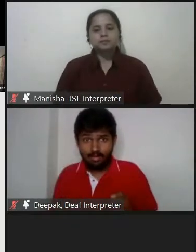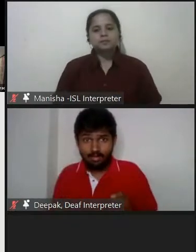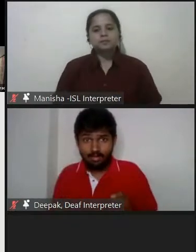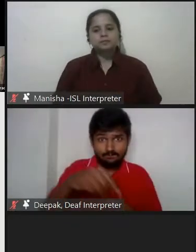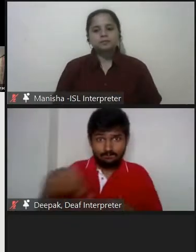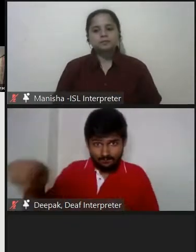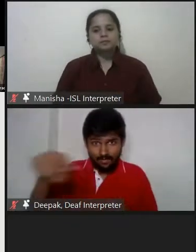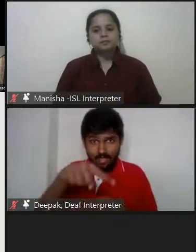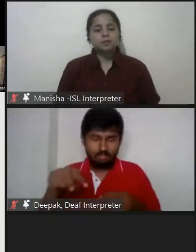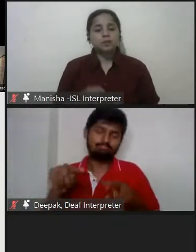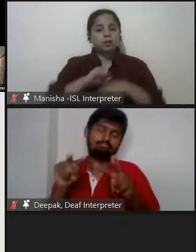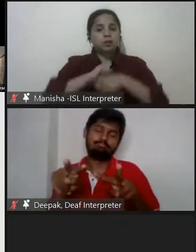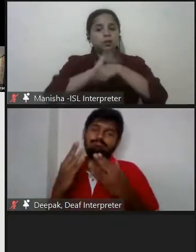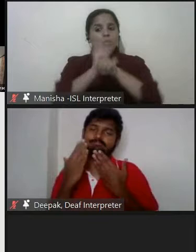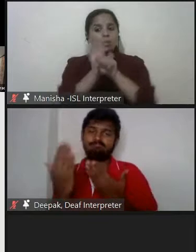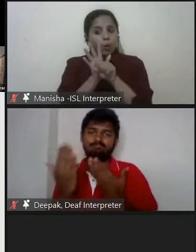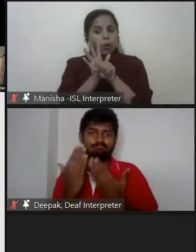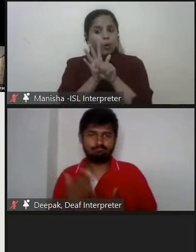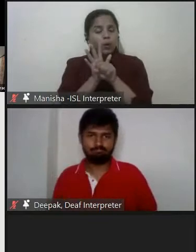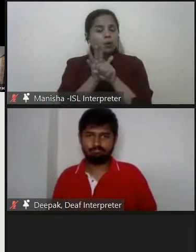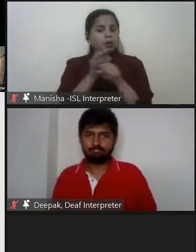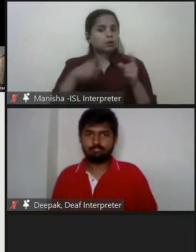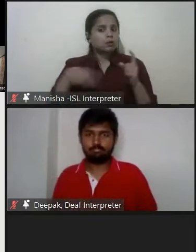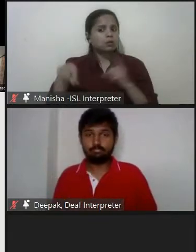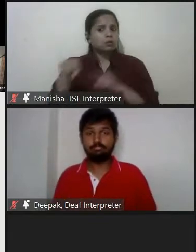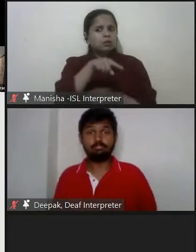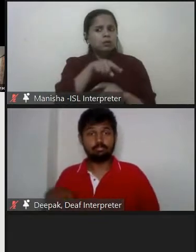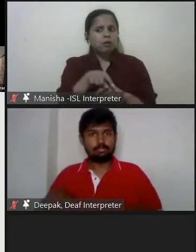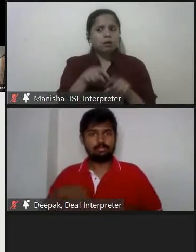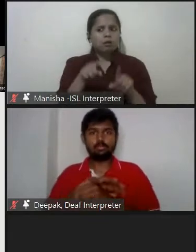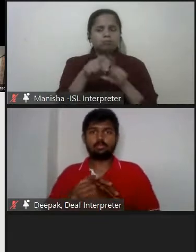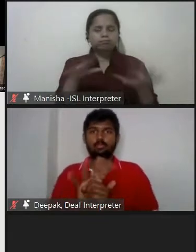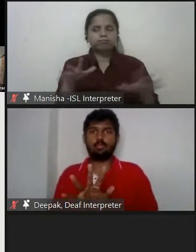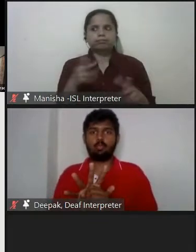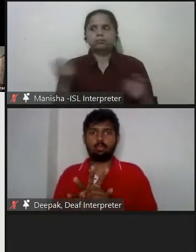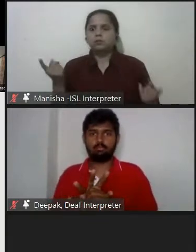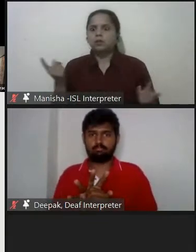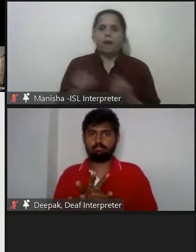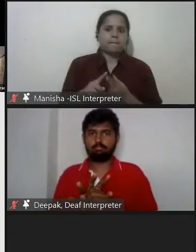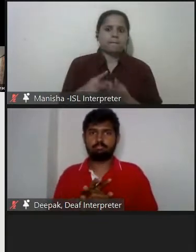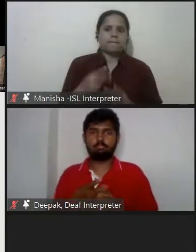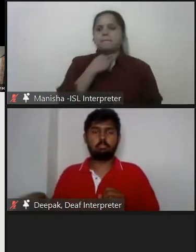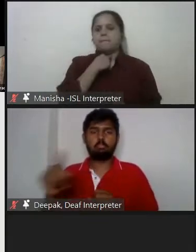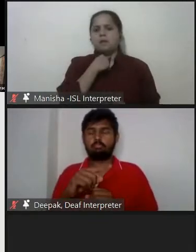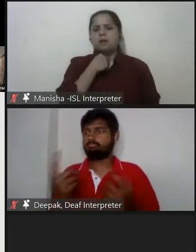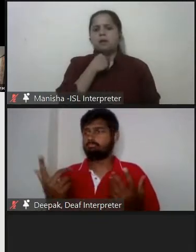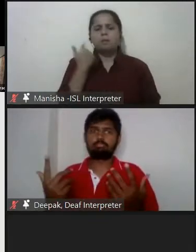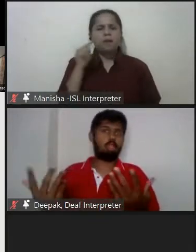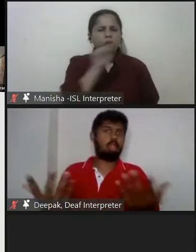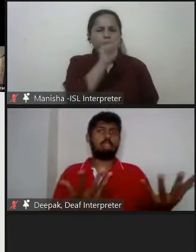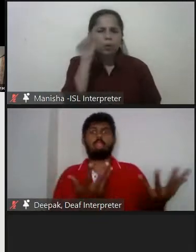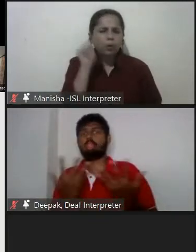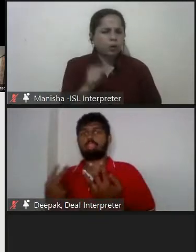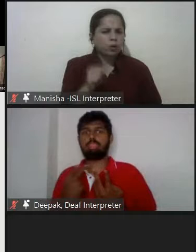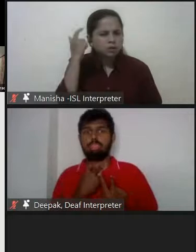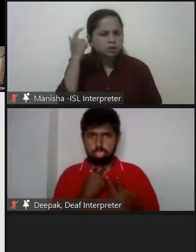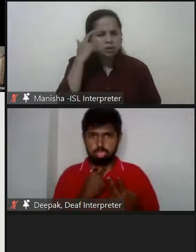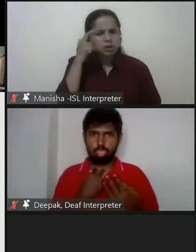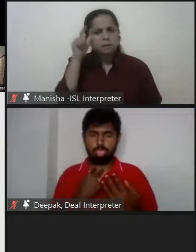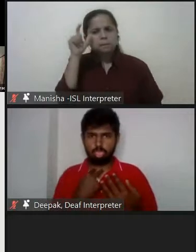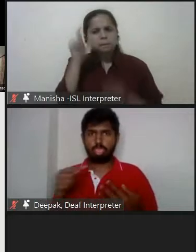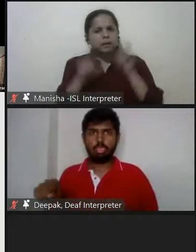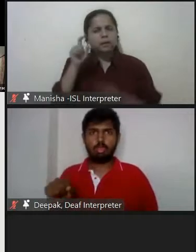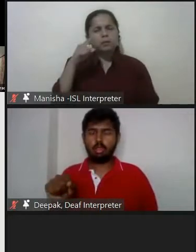When the COVID-19 disaster struck, there was a question that came in front of many